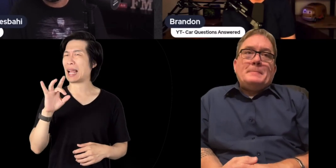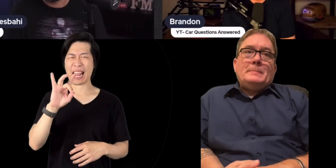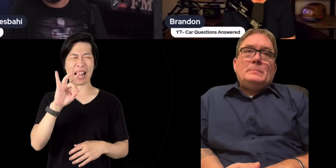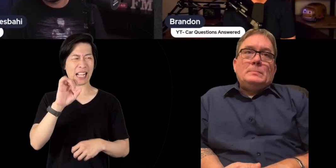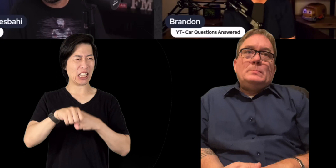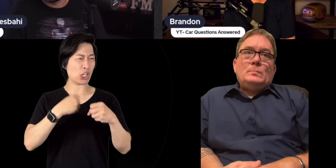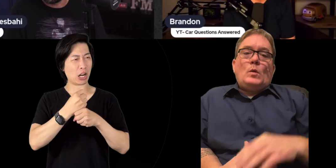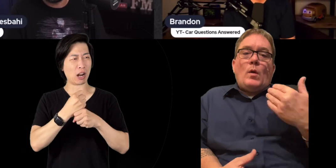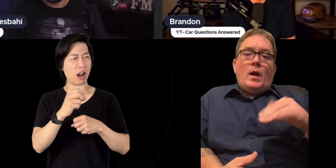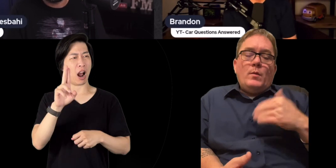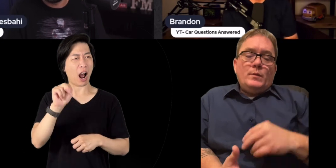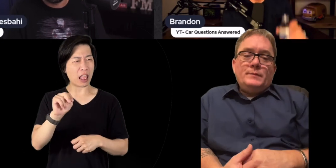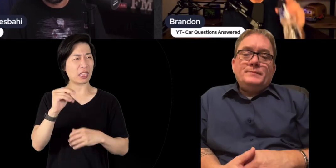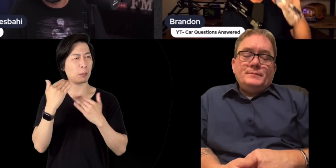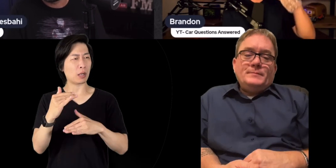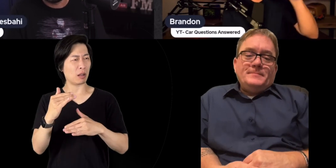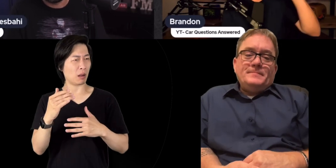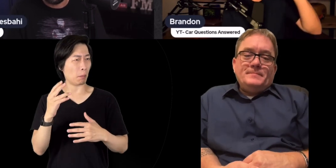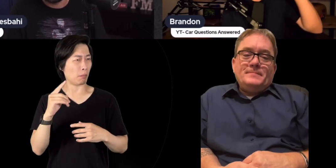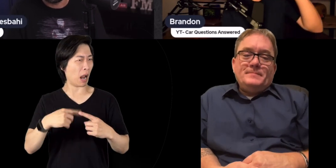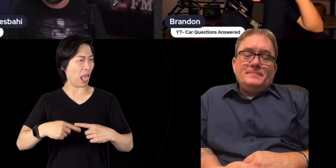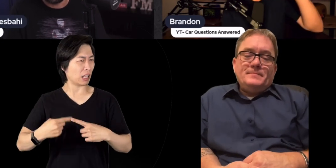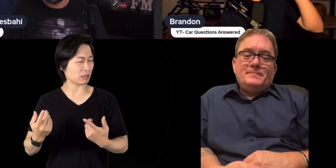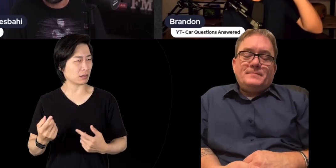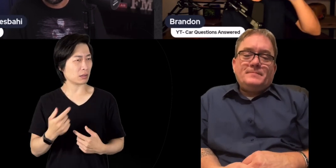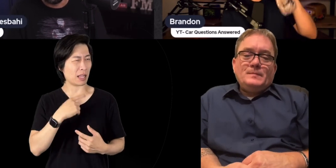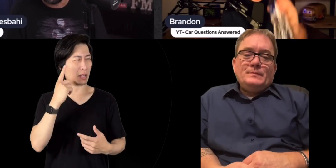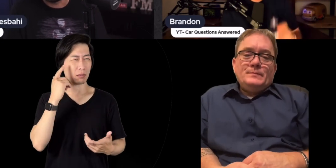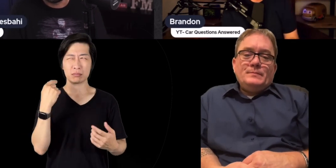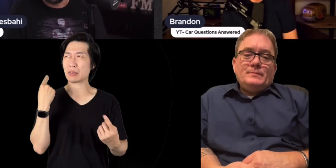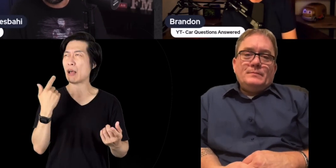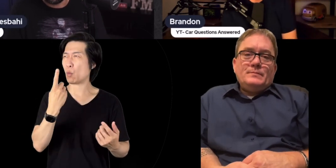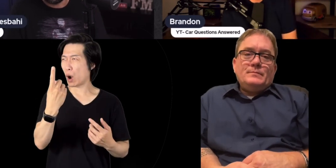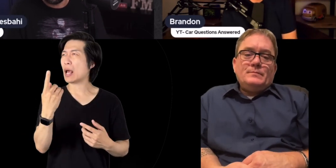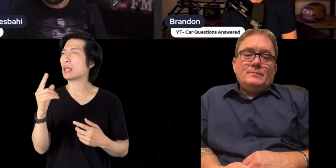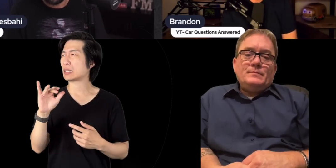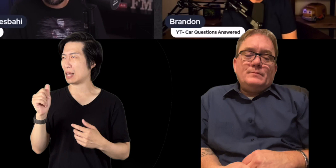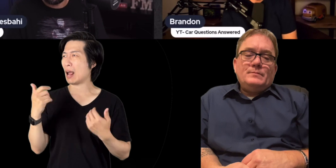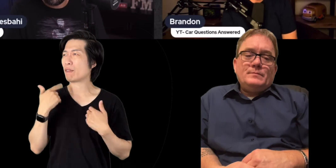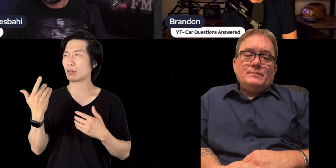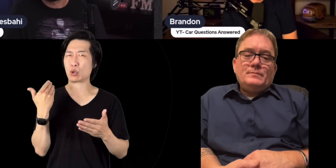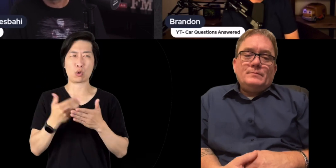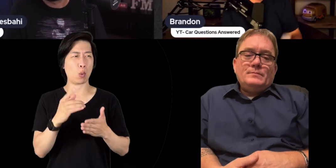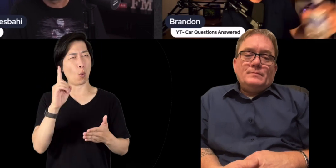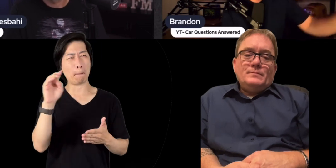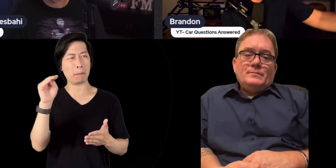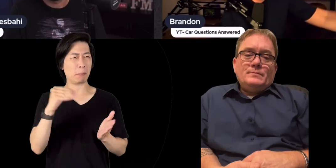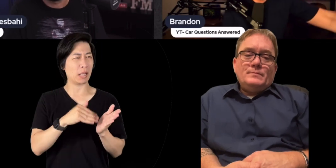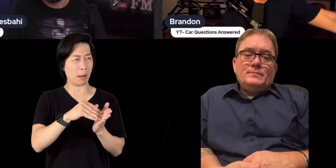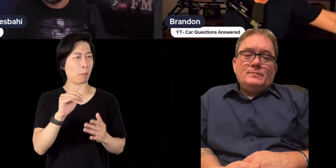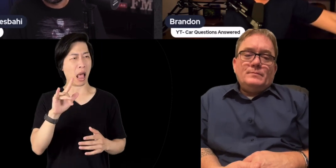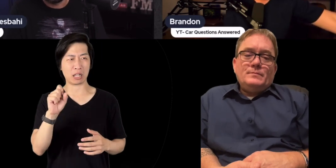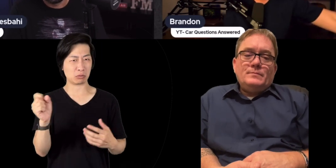Wow. Okay. Teslas out there with close to 1 million miles on their batteries. When I used to work there, I mean, I think that